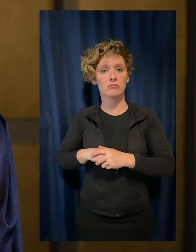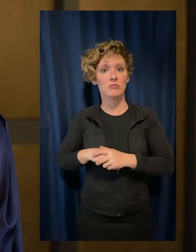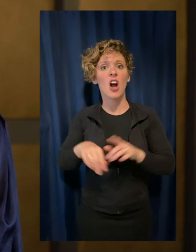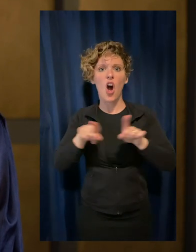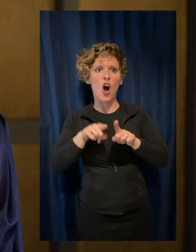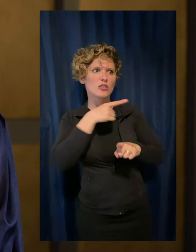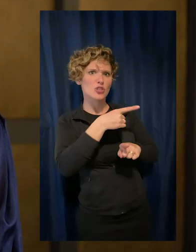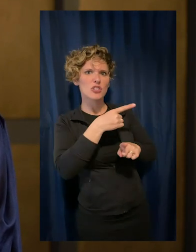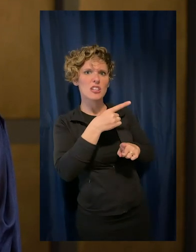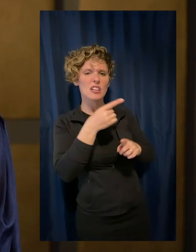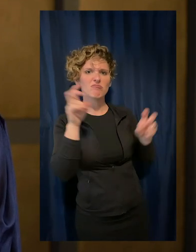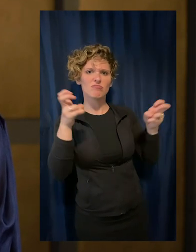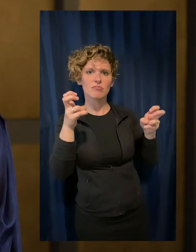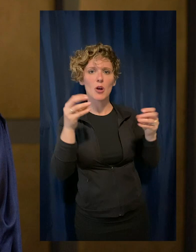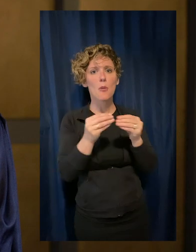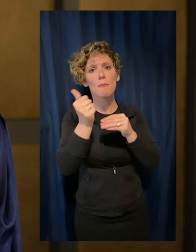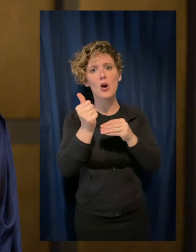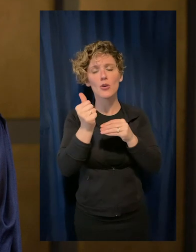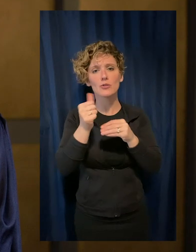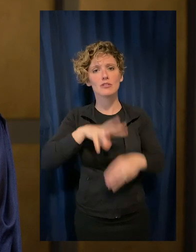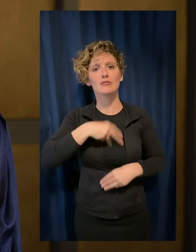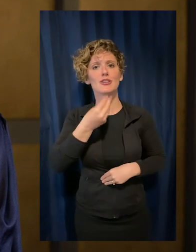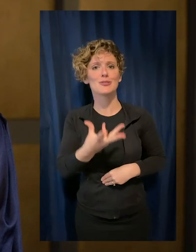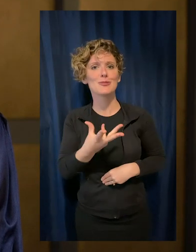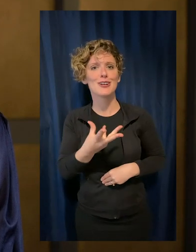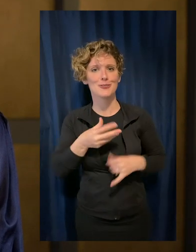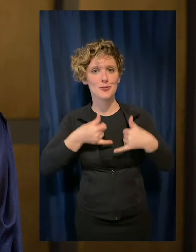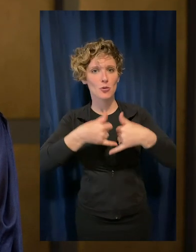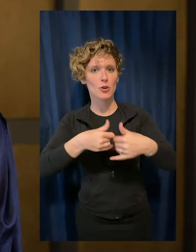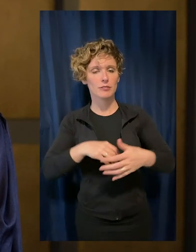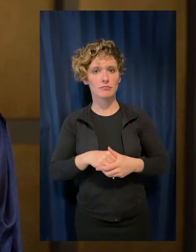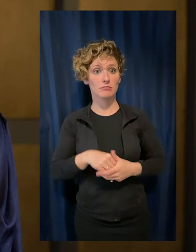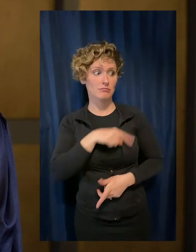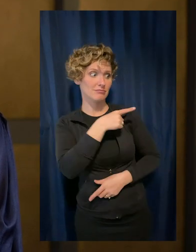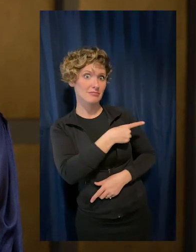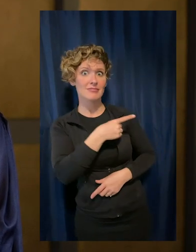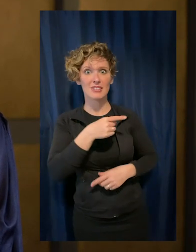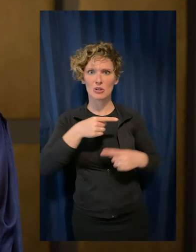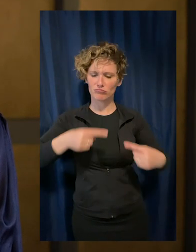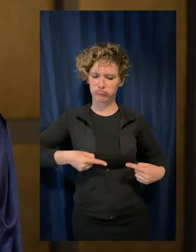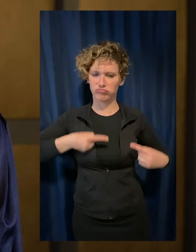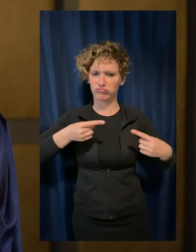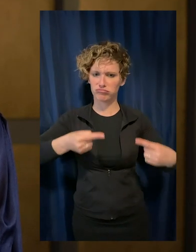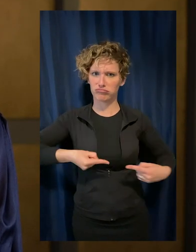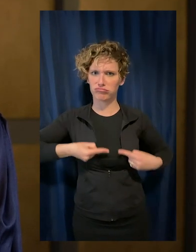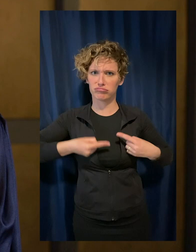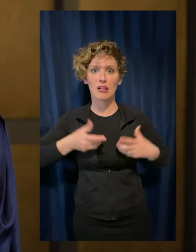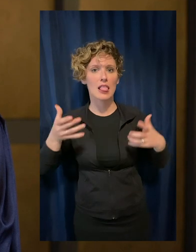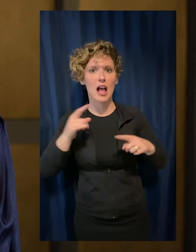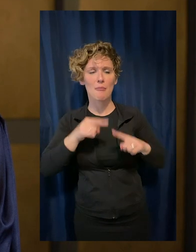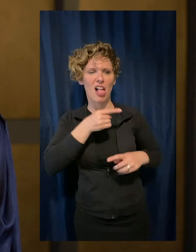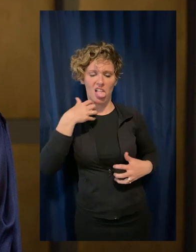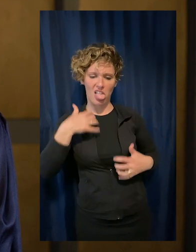well. She has struggled just like everyone else, but she didn't let that get her down. The manner in which she pursued her dreams with all her